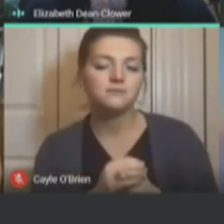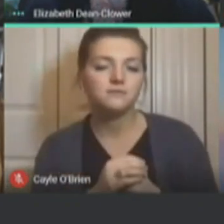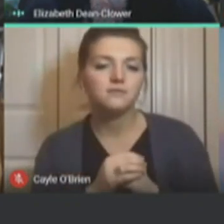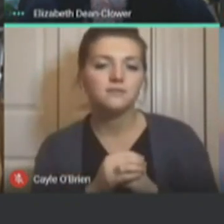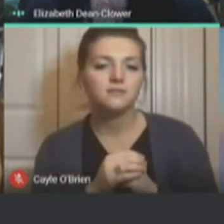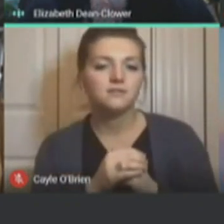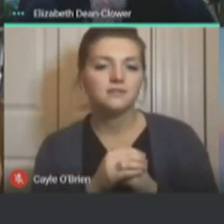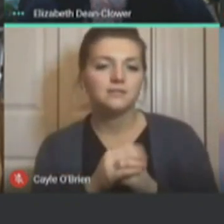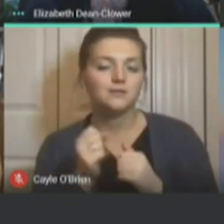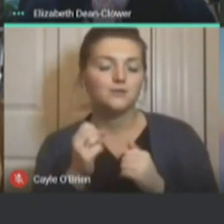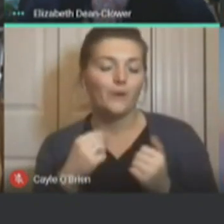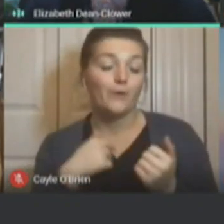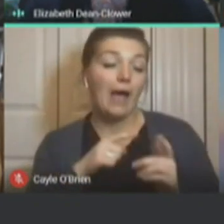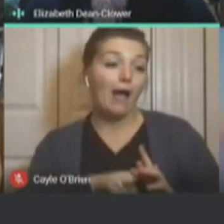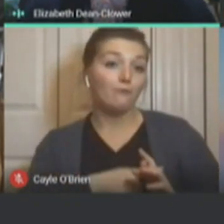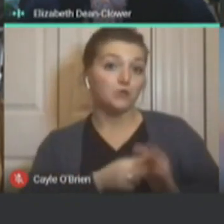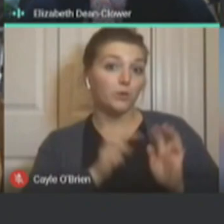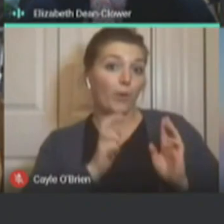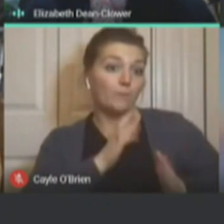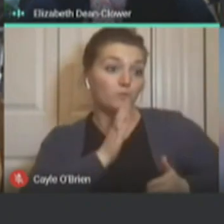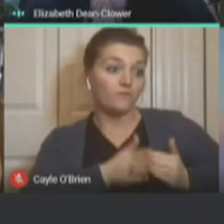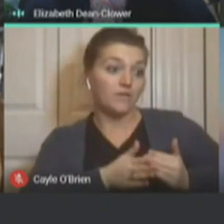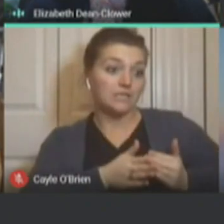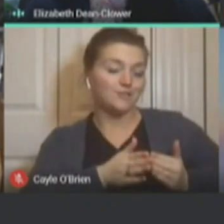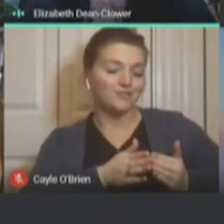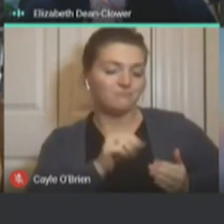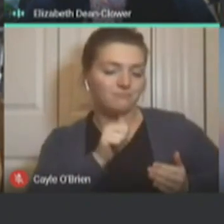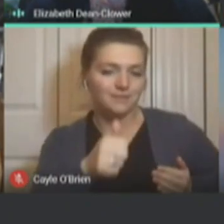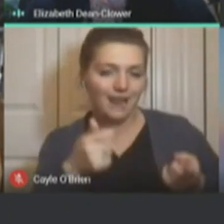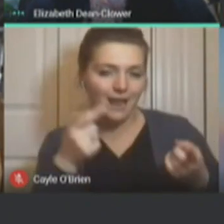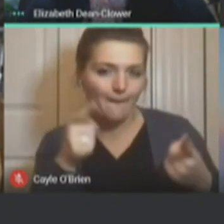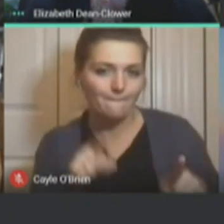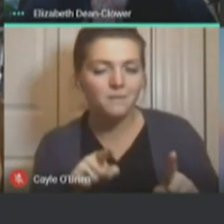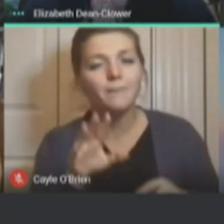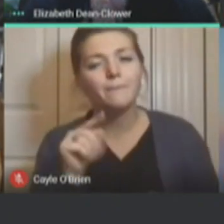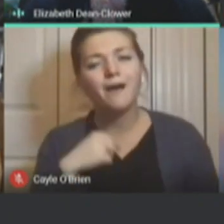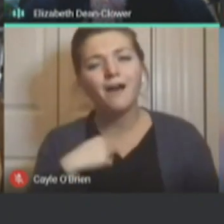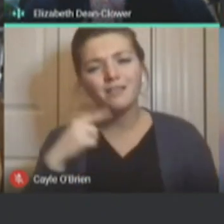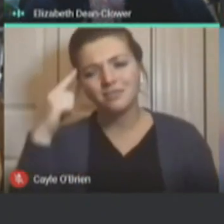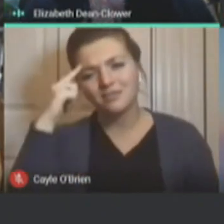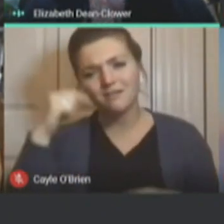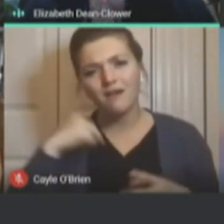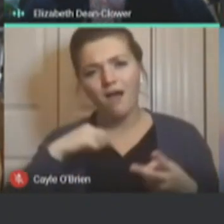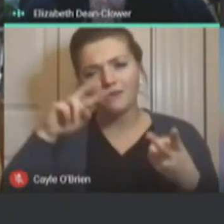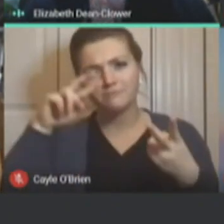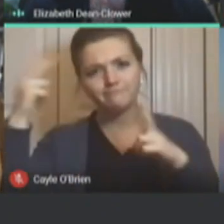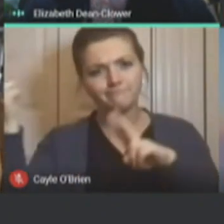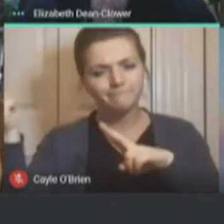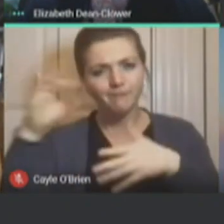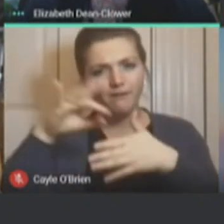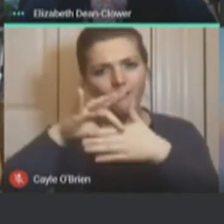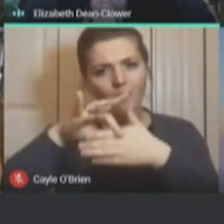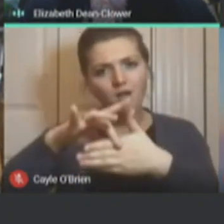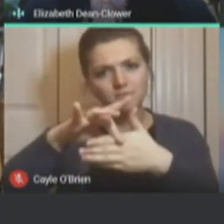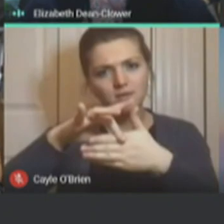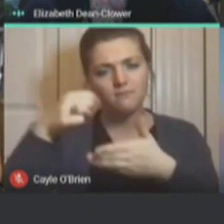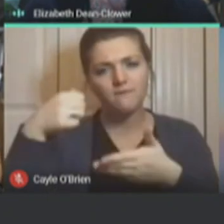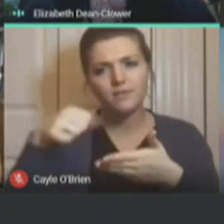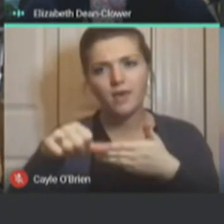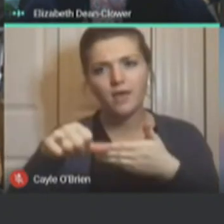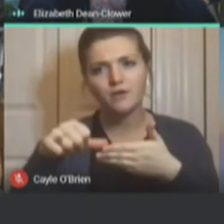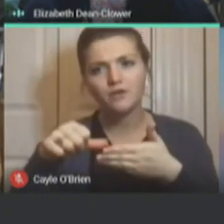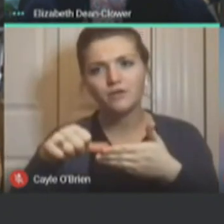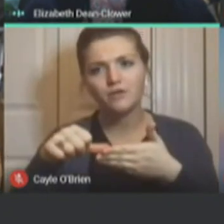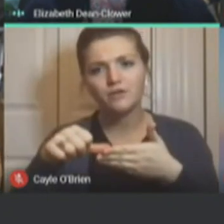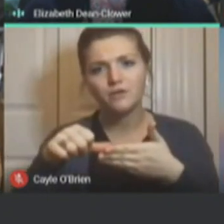what I had originally hoped. But also, I think I had a misunderstanding about the content of the letter, which has subsequently